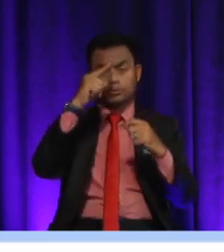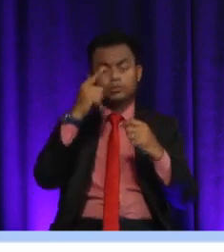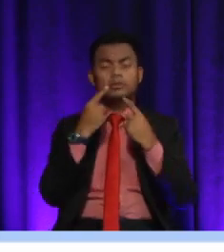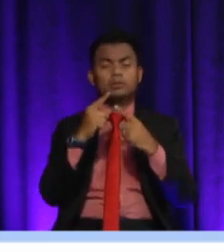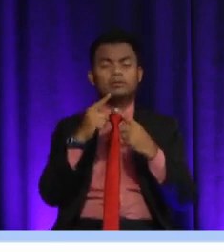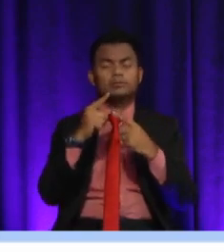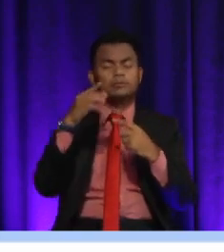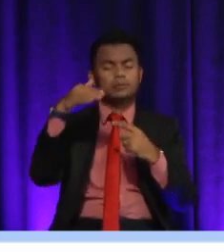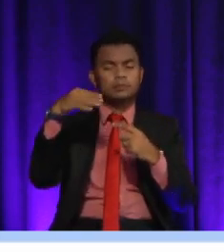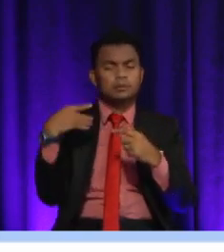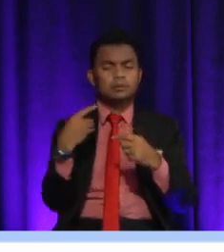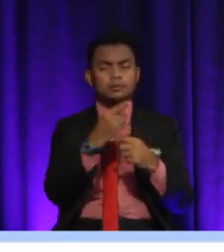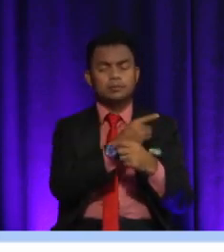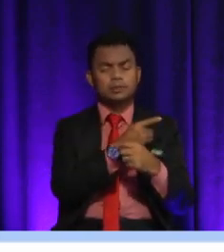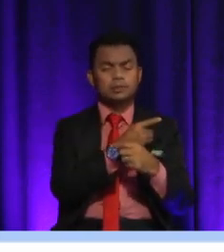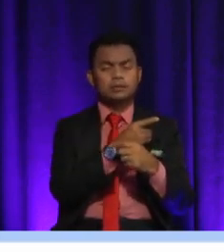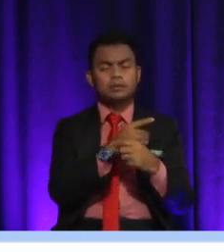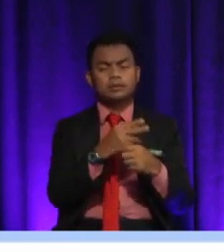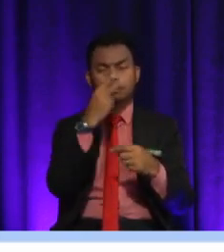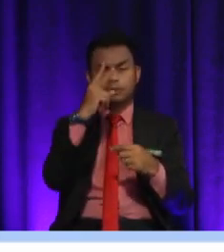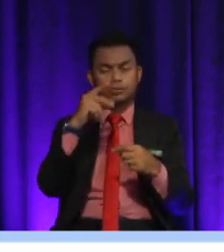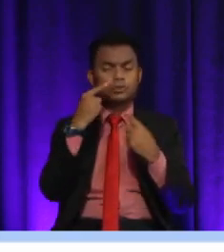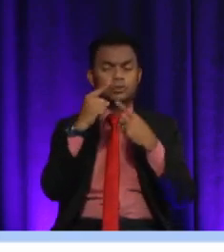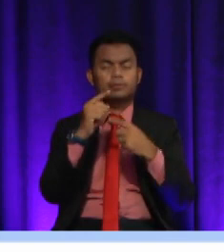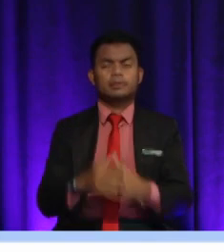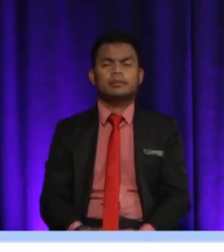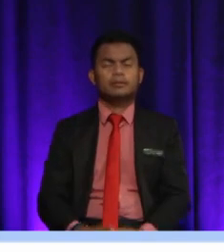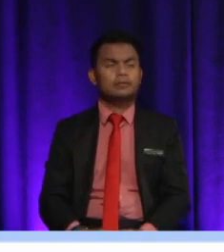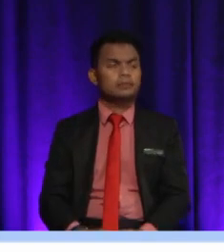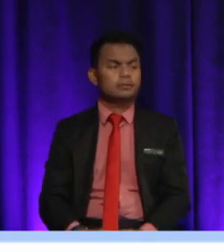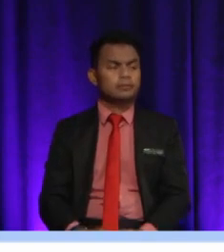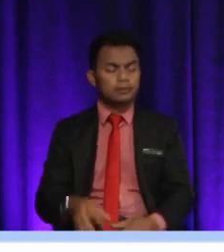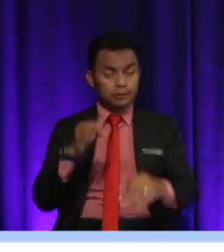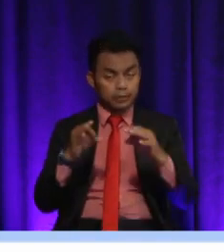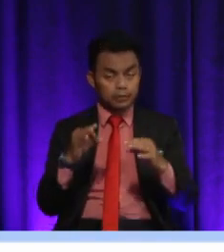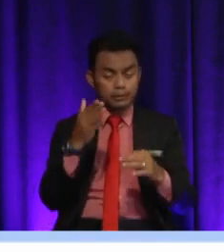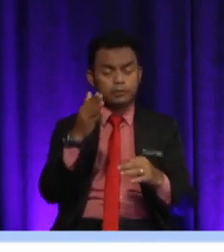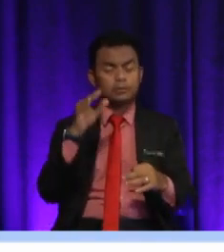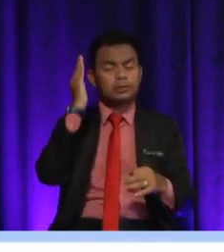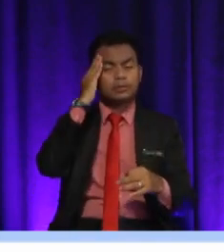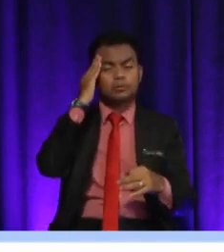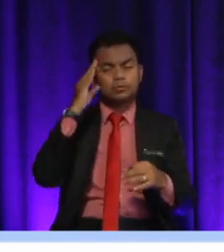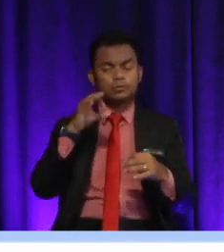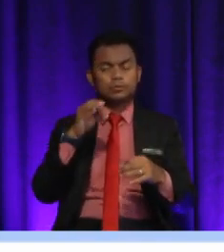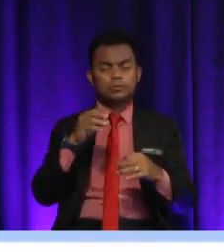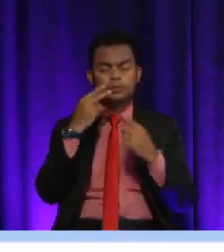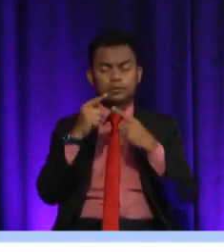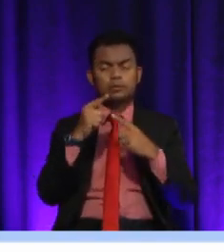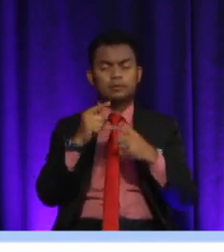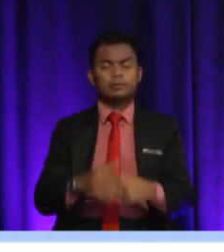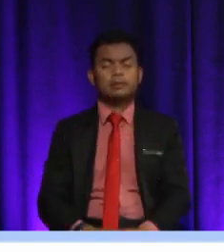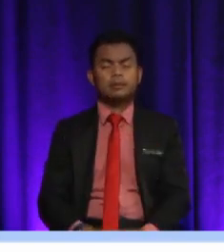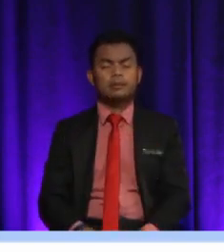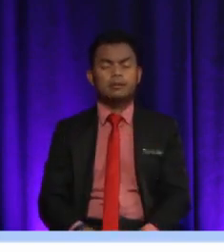you are distracted by seeing the answer options. Once you think you know the answer, look at the options. If you see the answer that